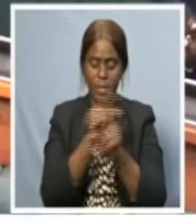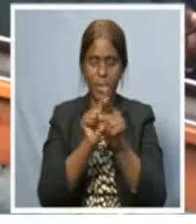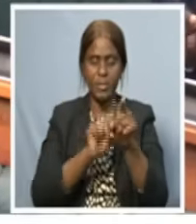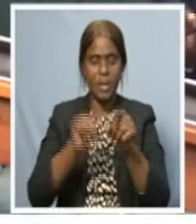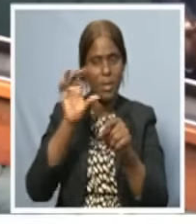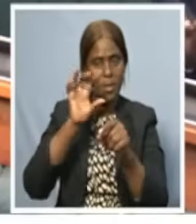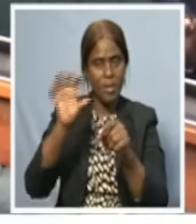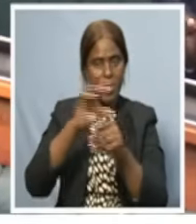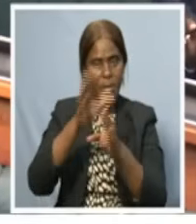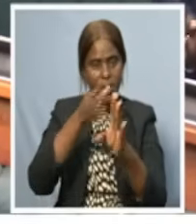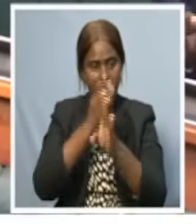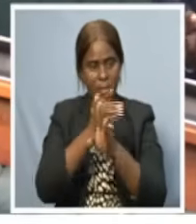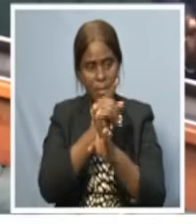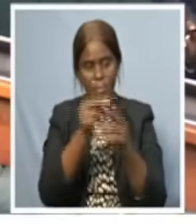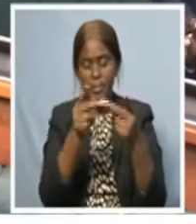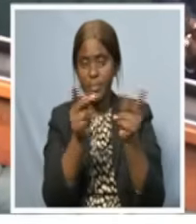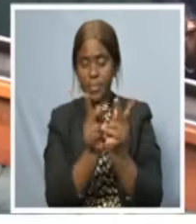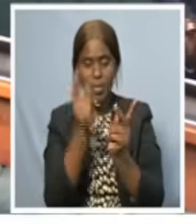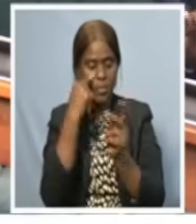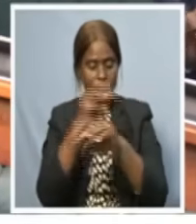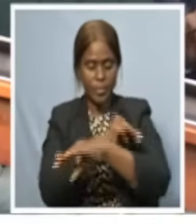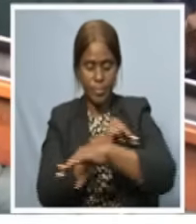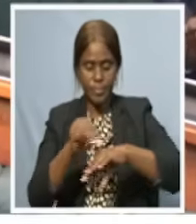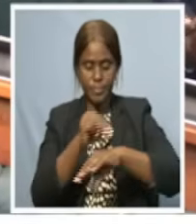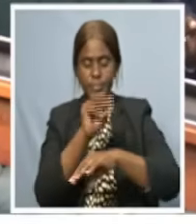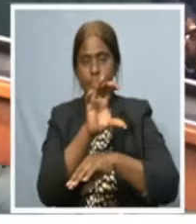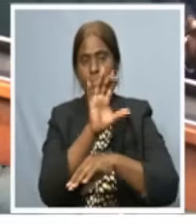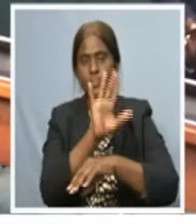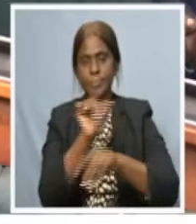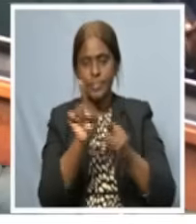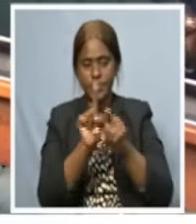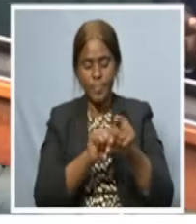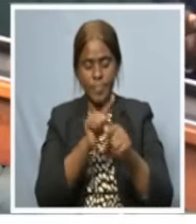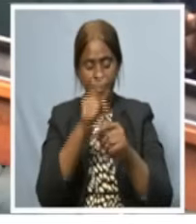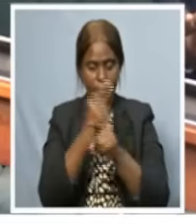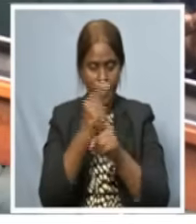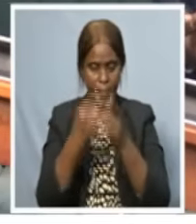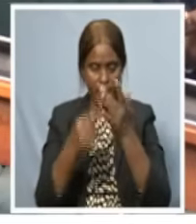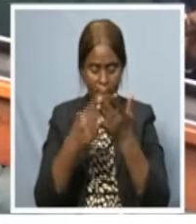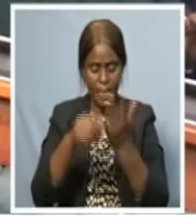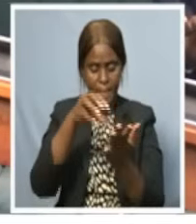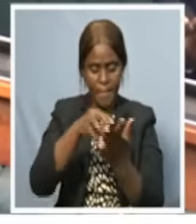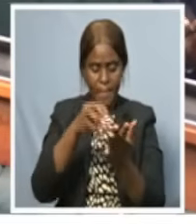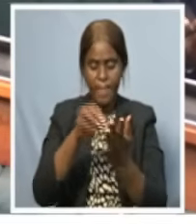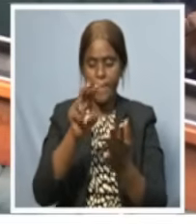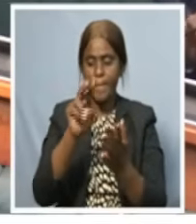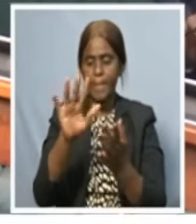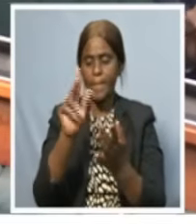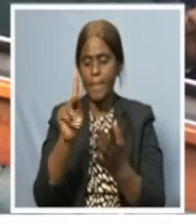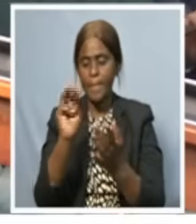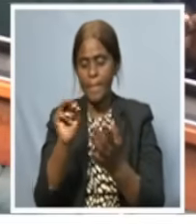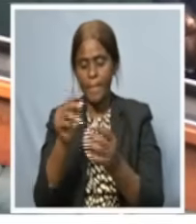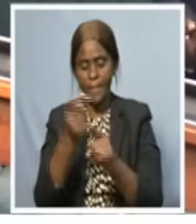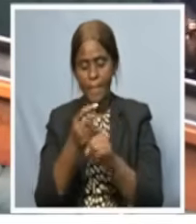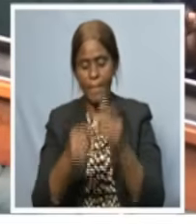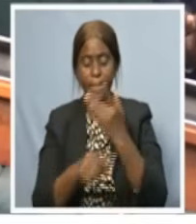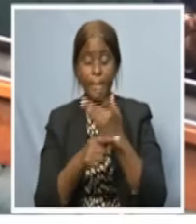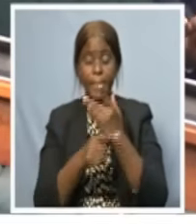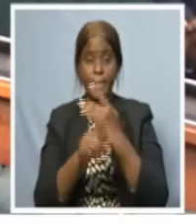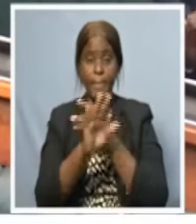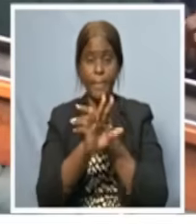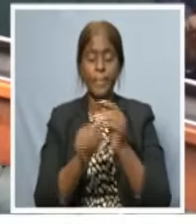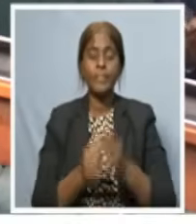a provincial referral facility from Chinga province, and this is just located about 25 kilometers from the CBD.